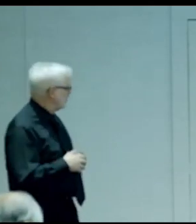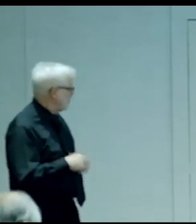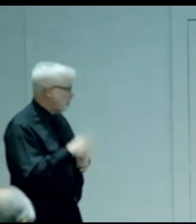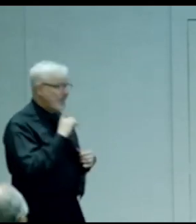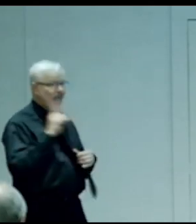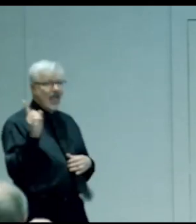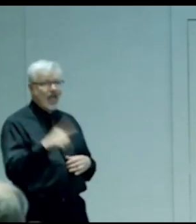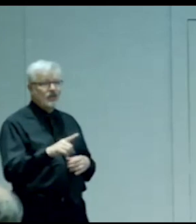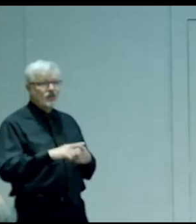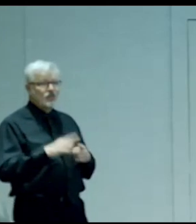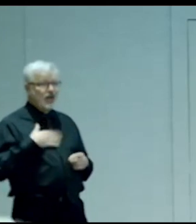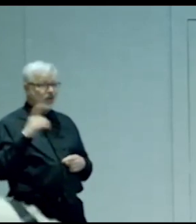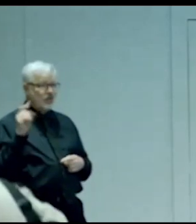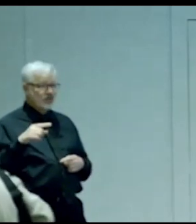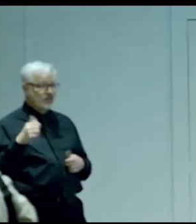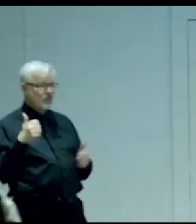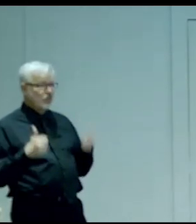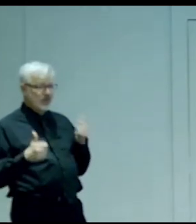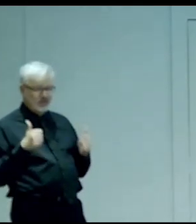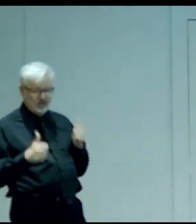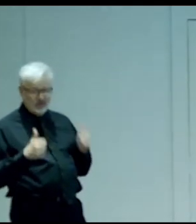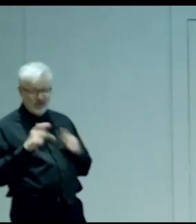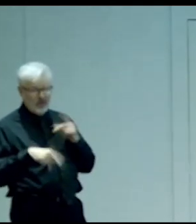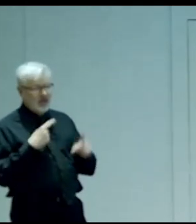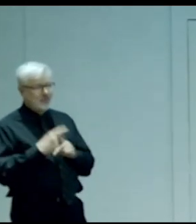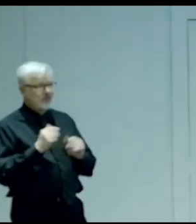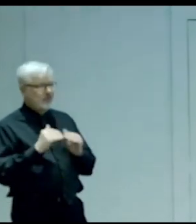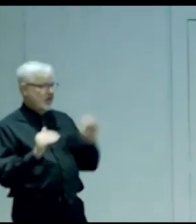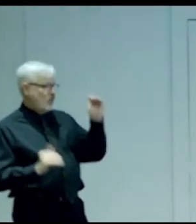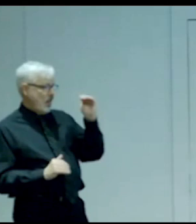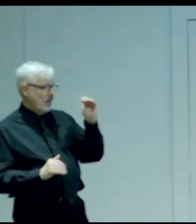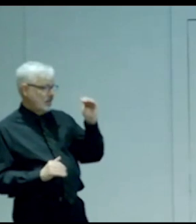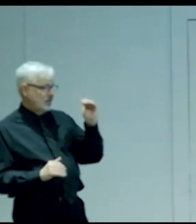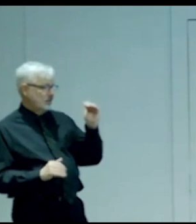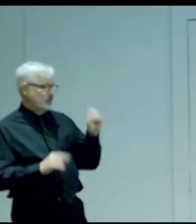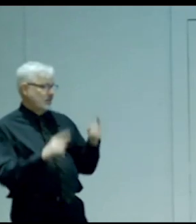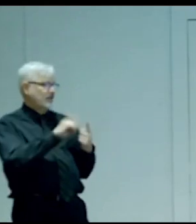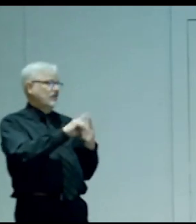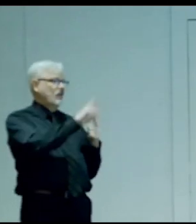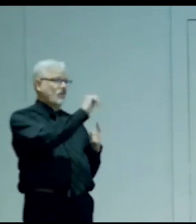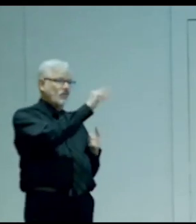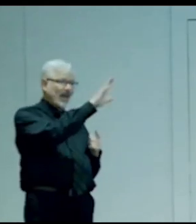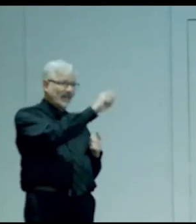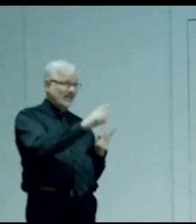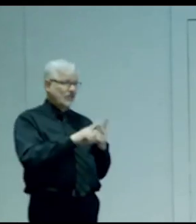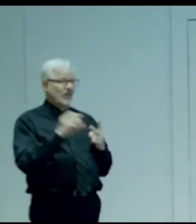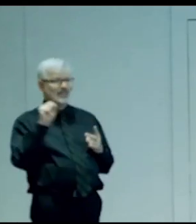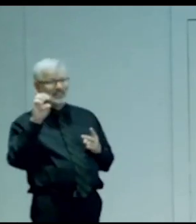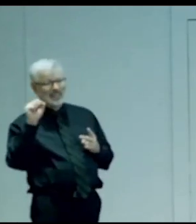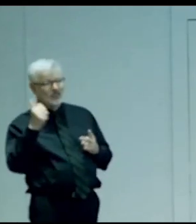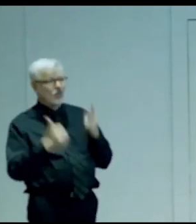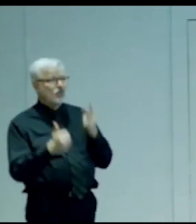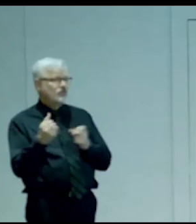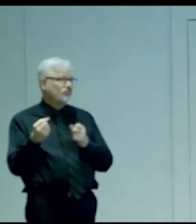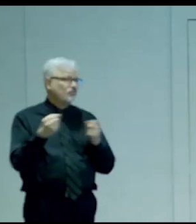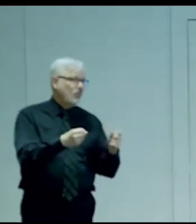question of which of the types of inequalities, race or SES, has the predominant effect, and